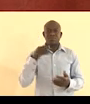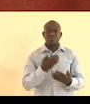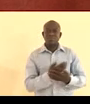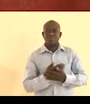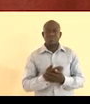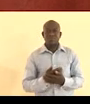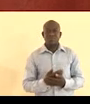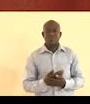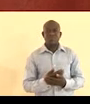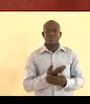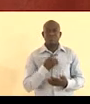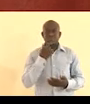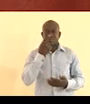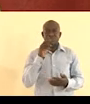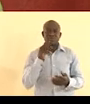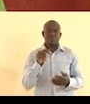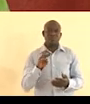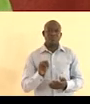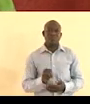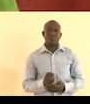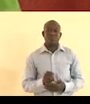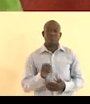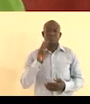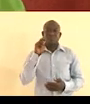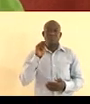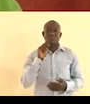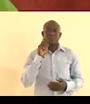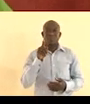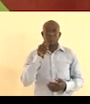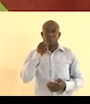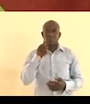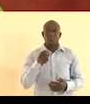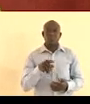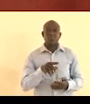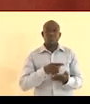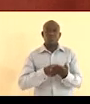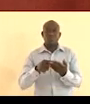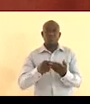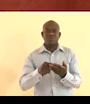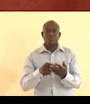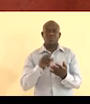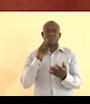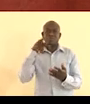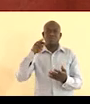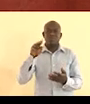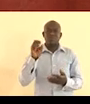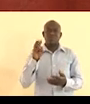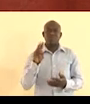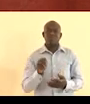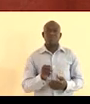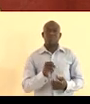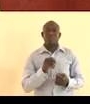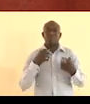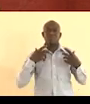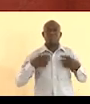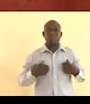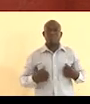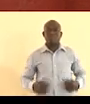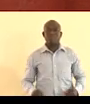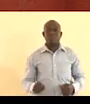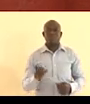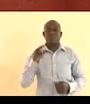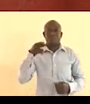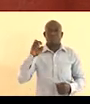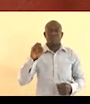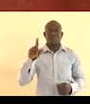son?" And he said to them, "No doubt you will quote to me this proverb, 'Physician,